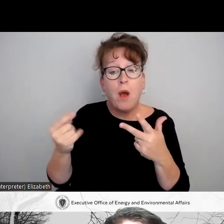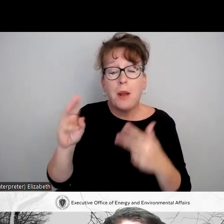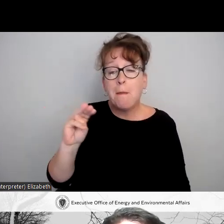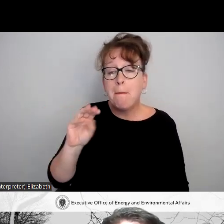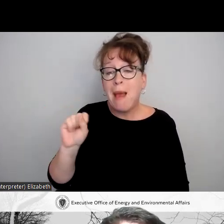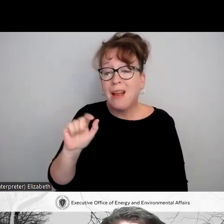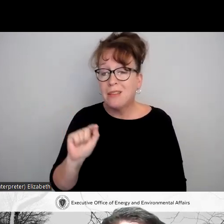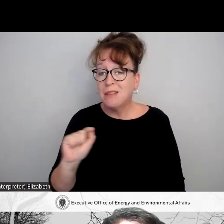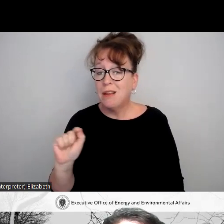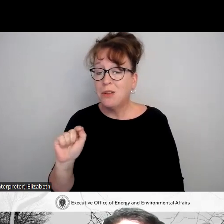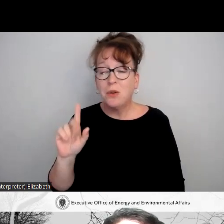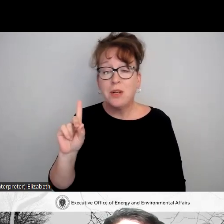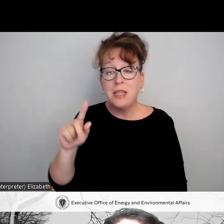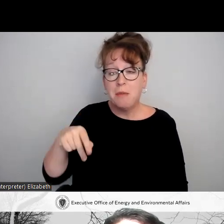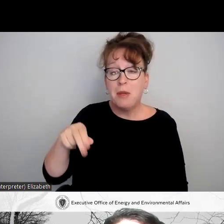@mass_DPU.